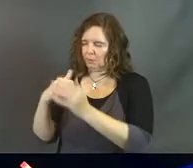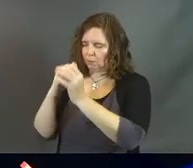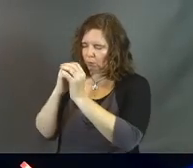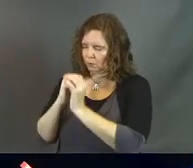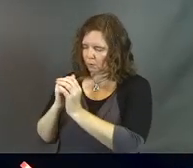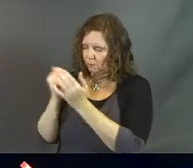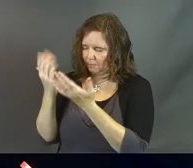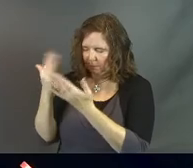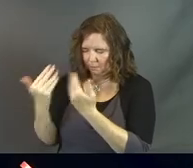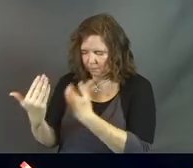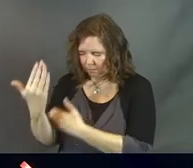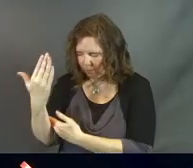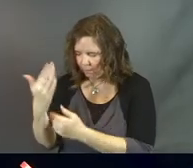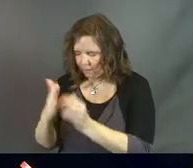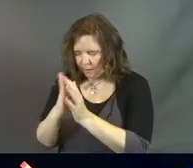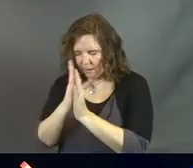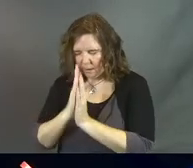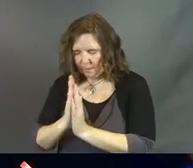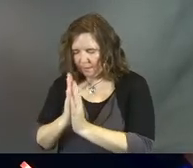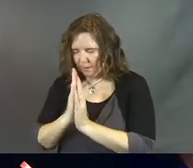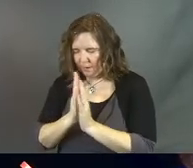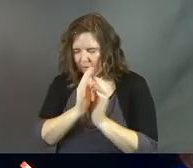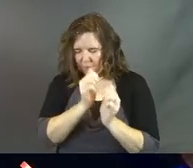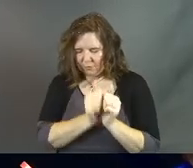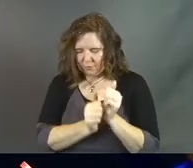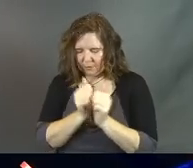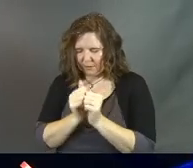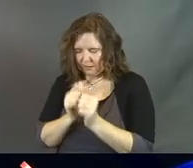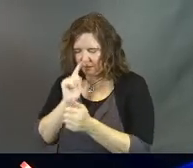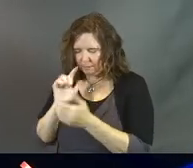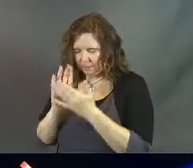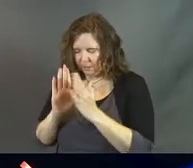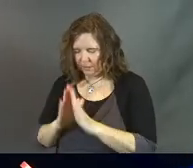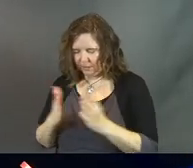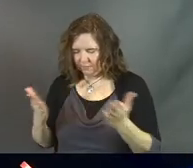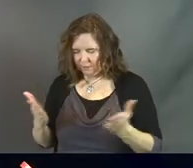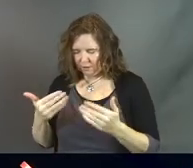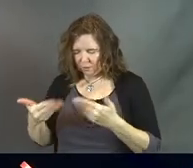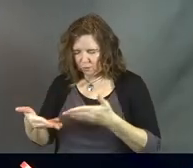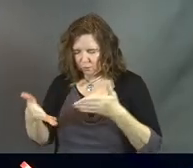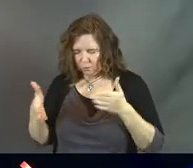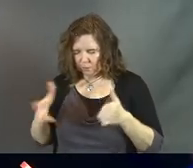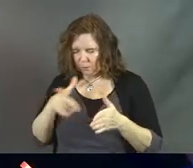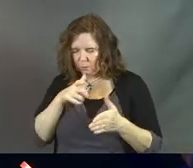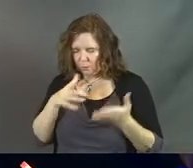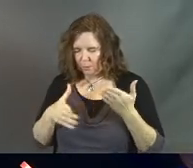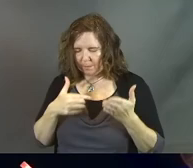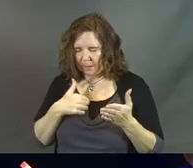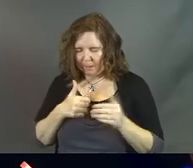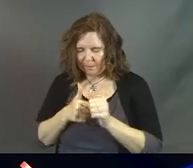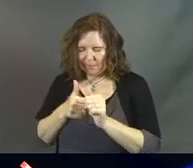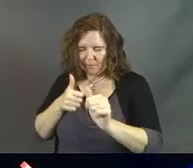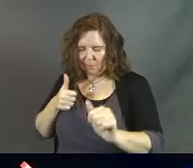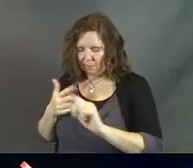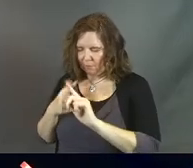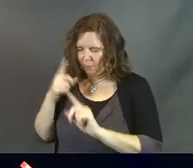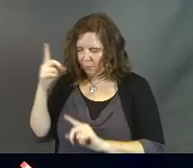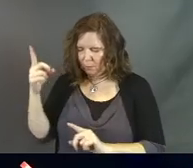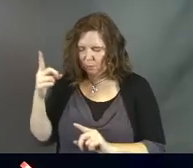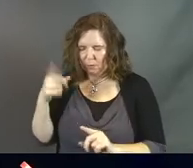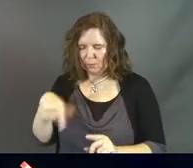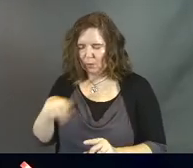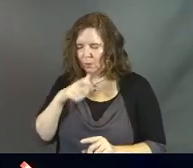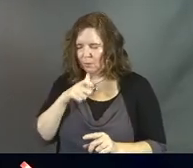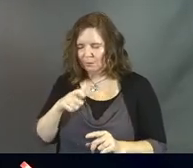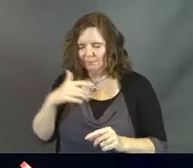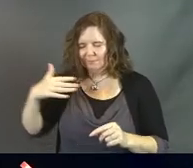you this morning, God, I just pray for each and every believer here in this room, those who might be far from you, God, those